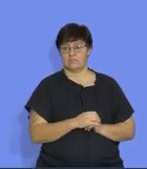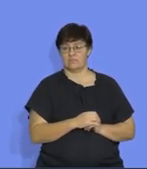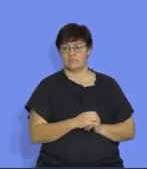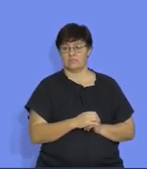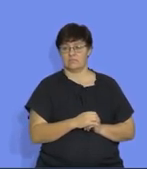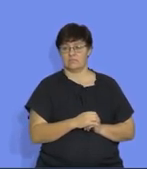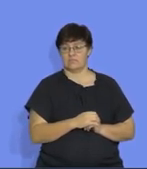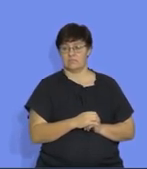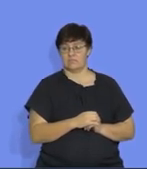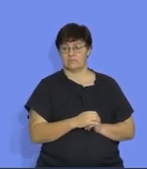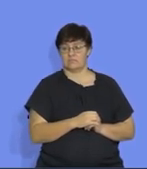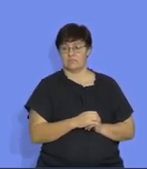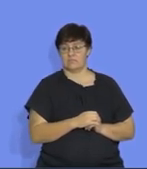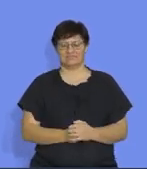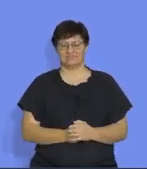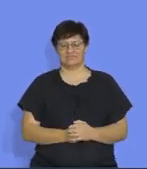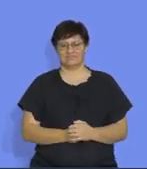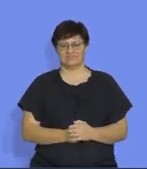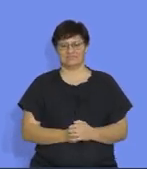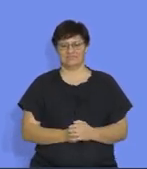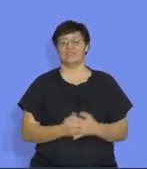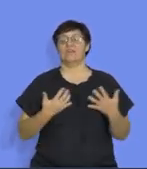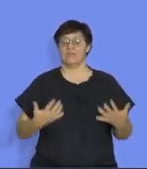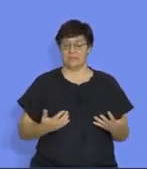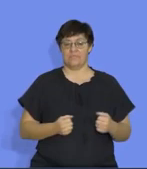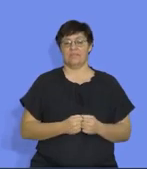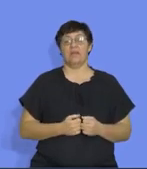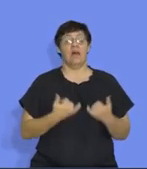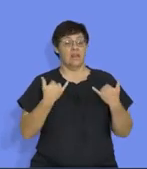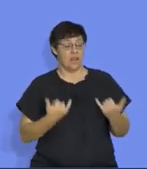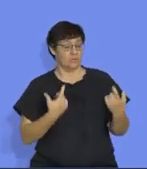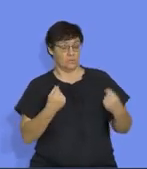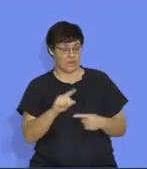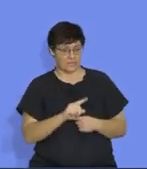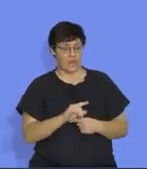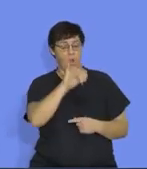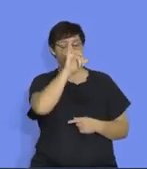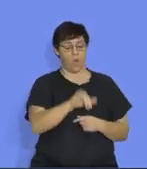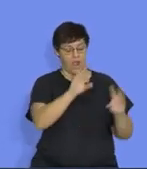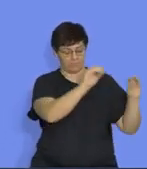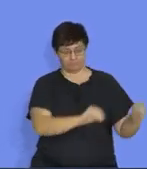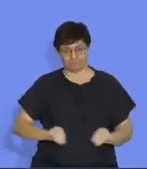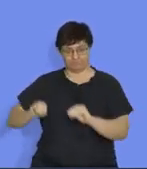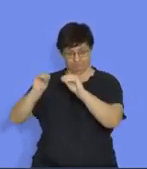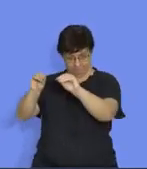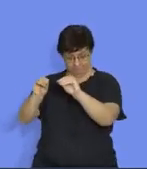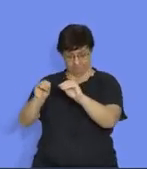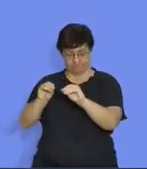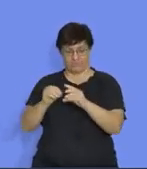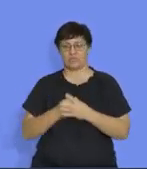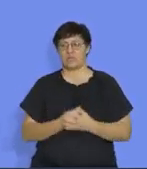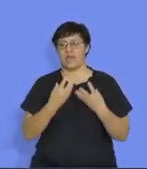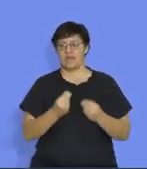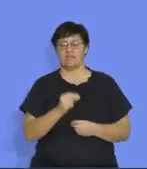just erase that, everyone. Great, guys. So now I'm going to take this y across. So I'm going to